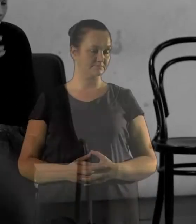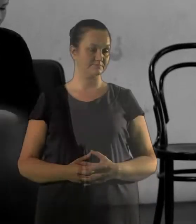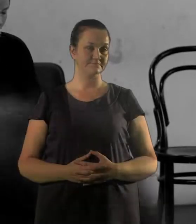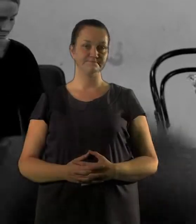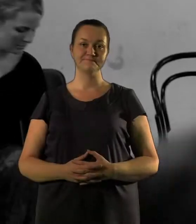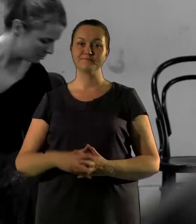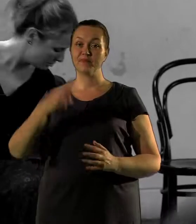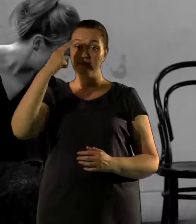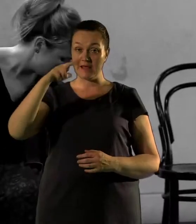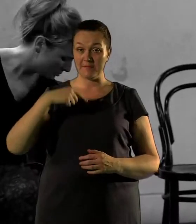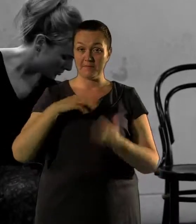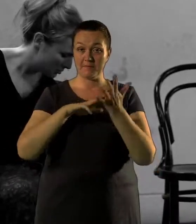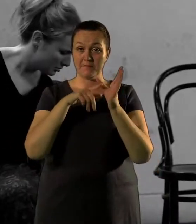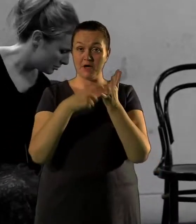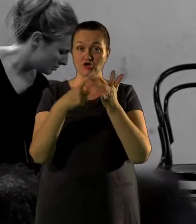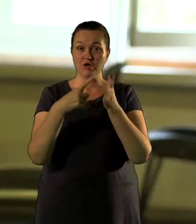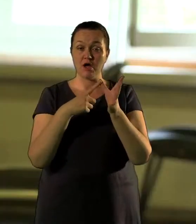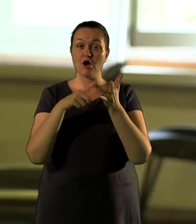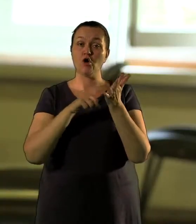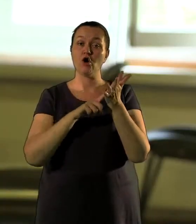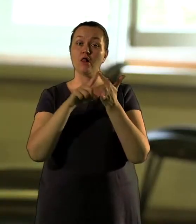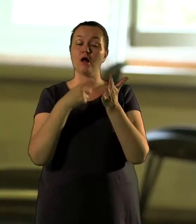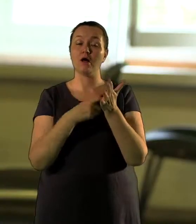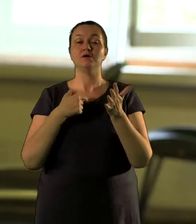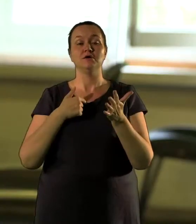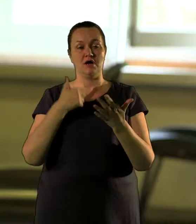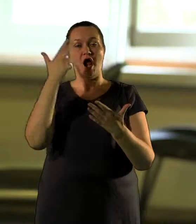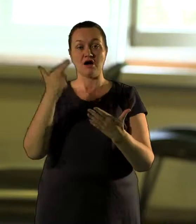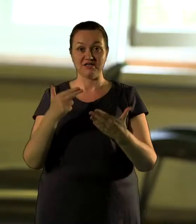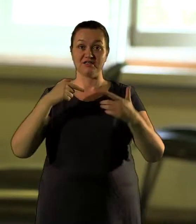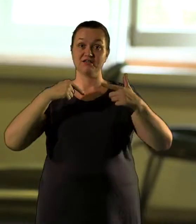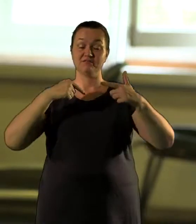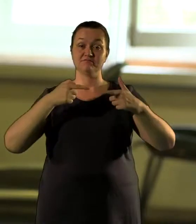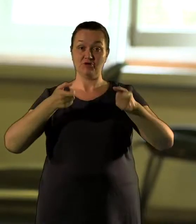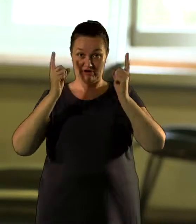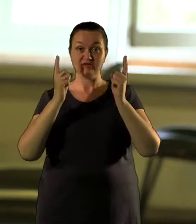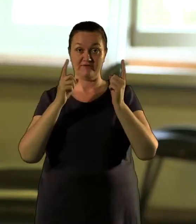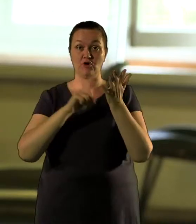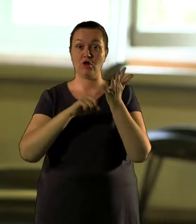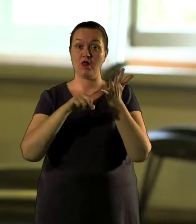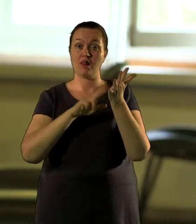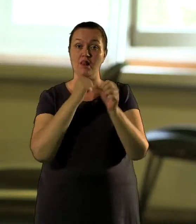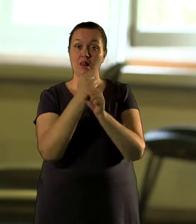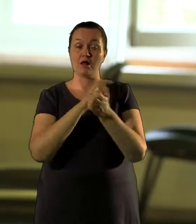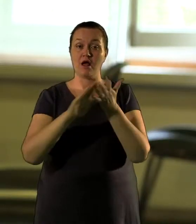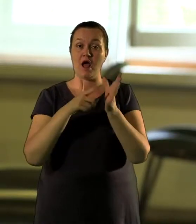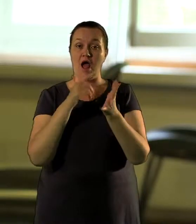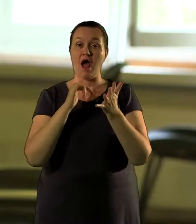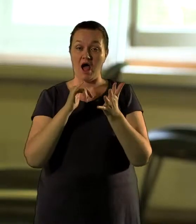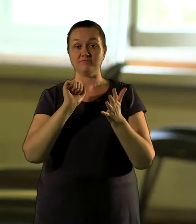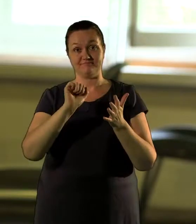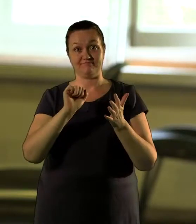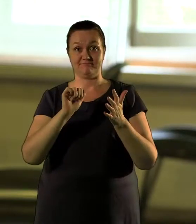name is Maria Oller, and I'm the Artistic Director of Lungha Theatre Company. And Lungha Theatre Company has existed